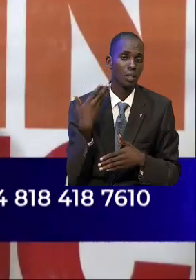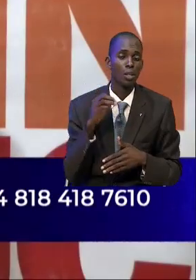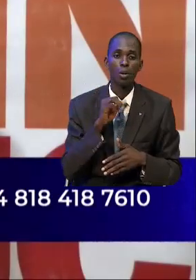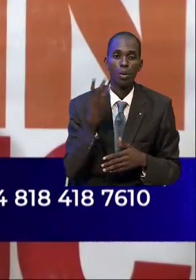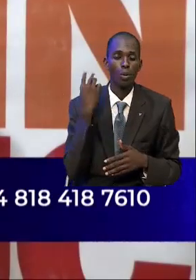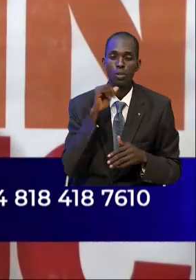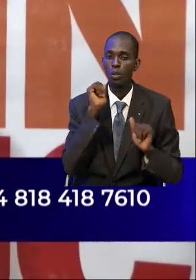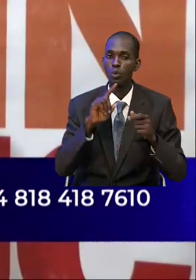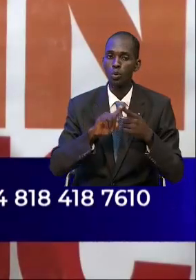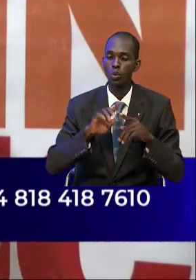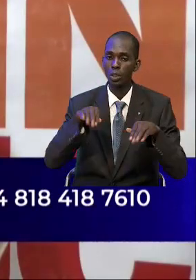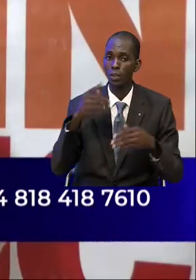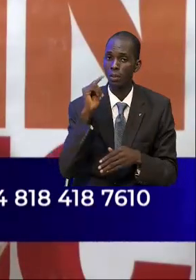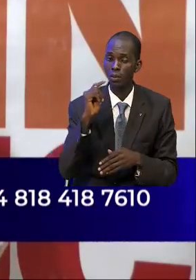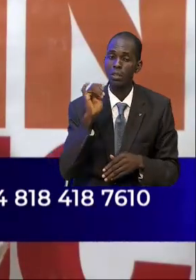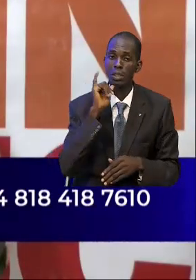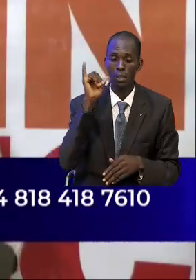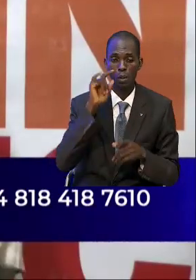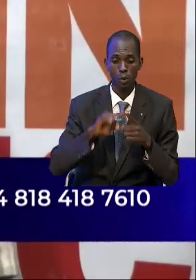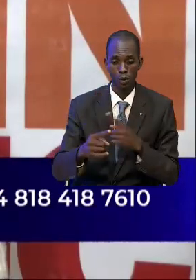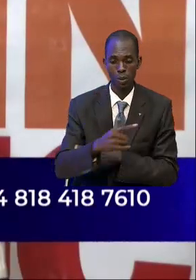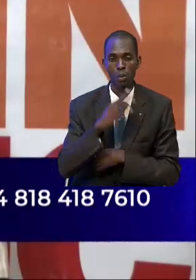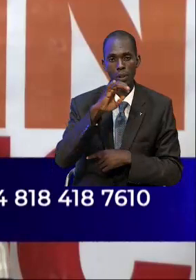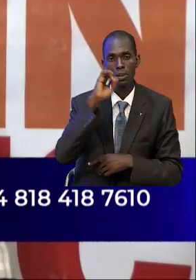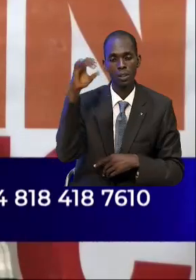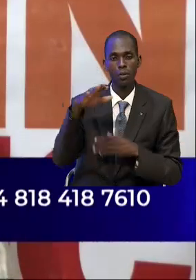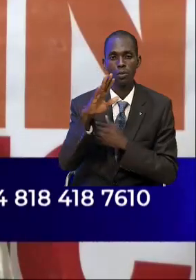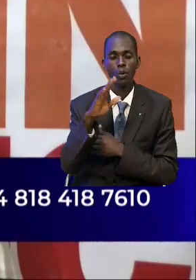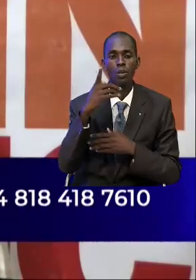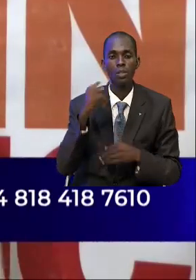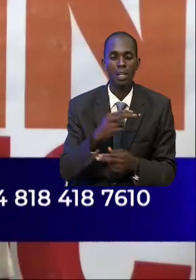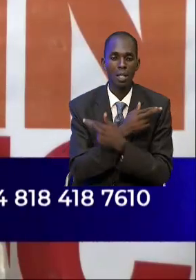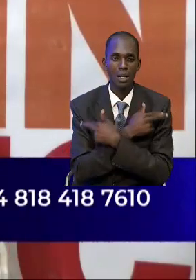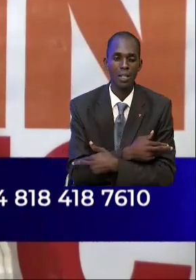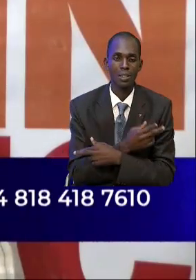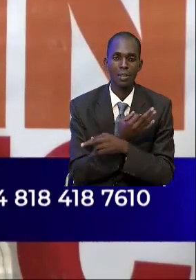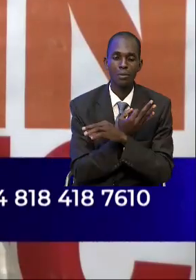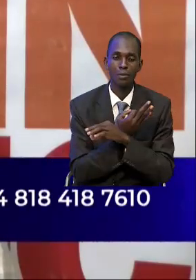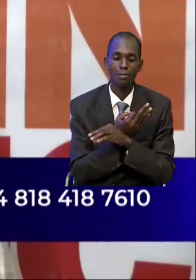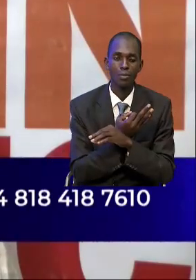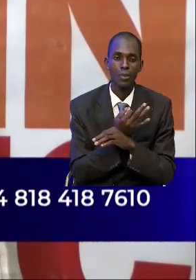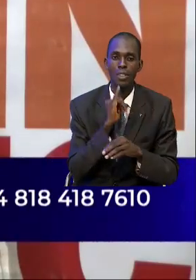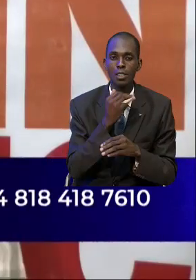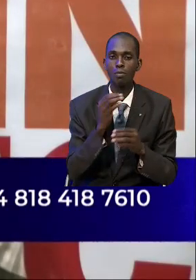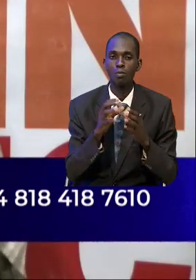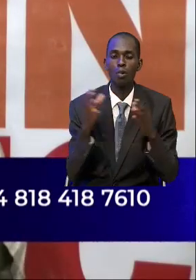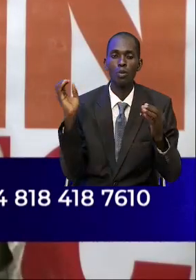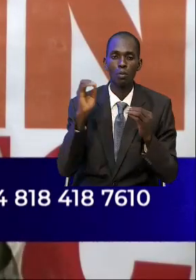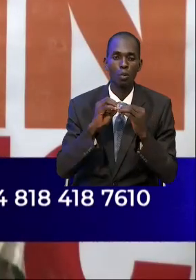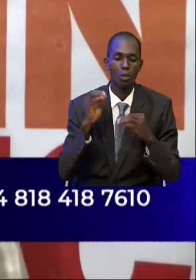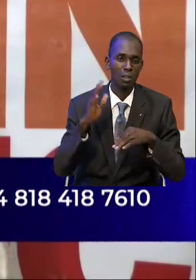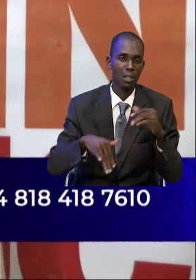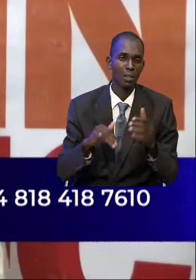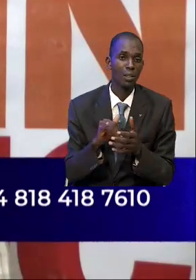pains here. It was unfortunate that I did not give the testimony yesterday. But today, by the grace of God, the relief is more than